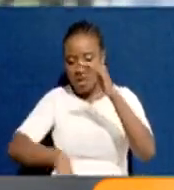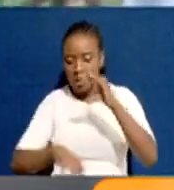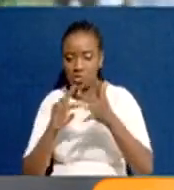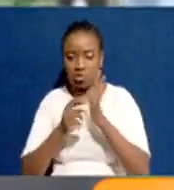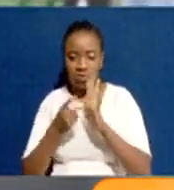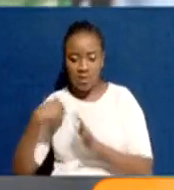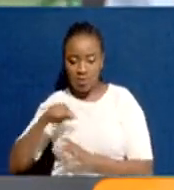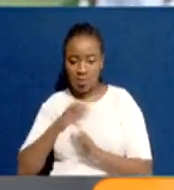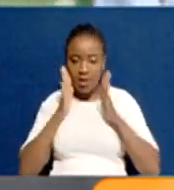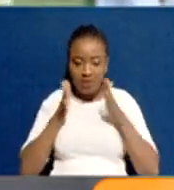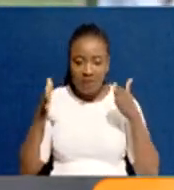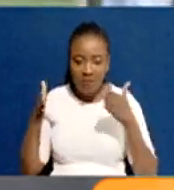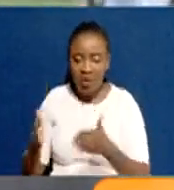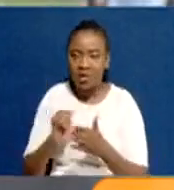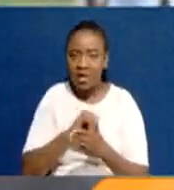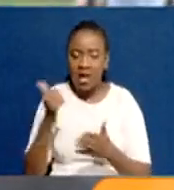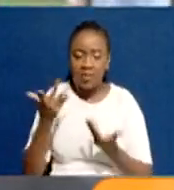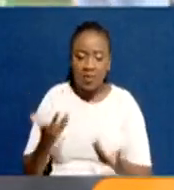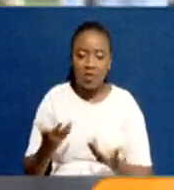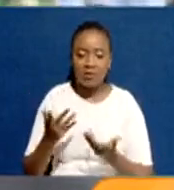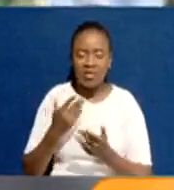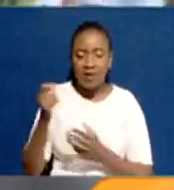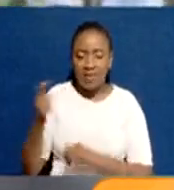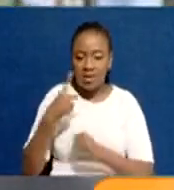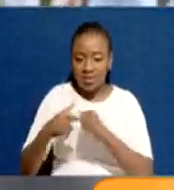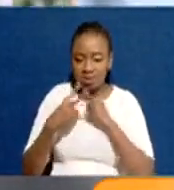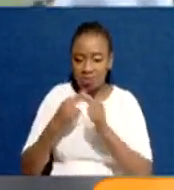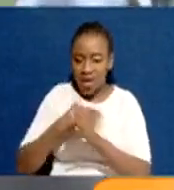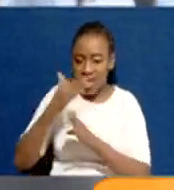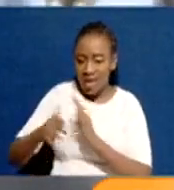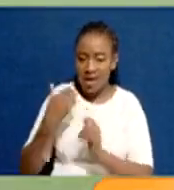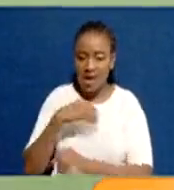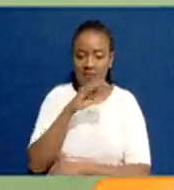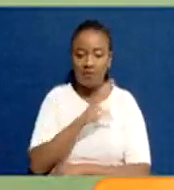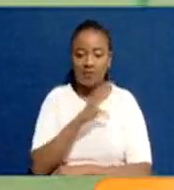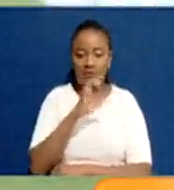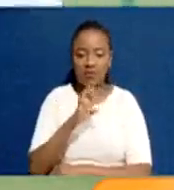part of our story is also, for example, in end of July we have the CECAFA tournament.